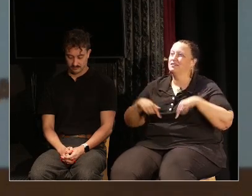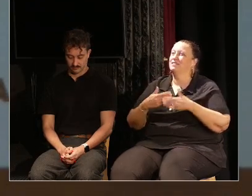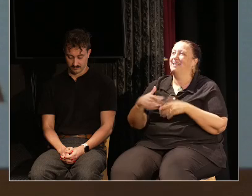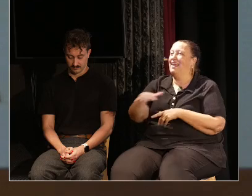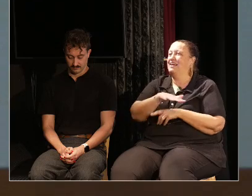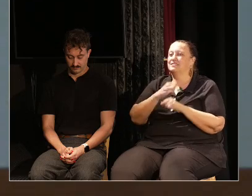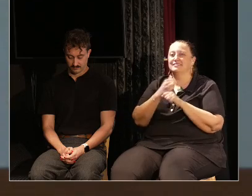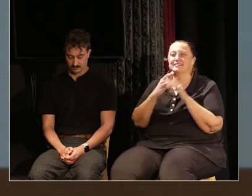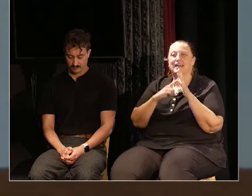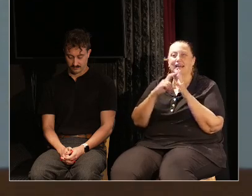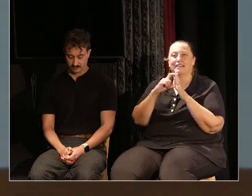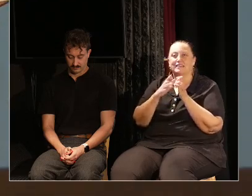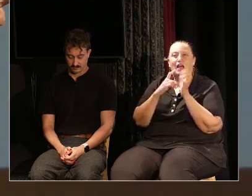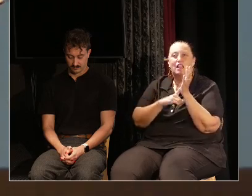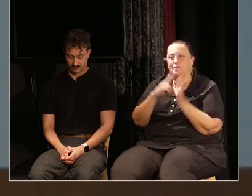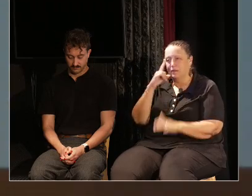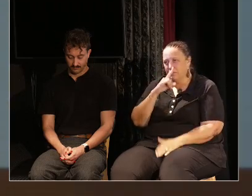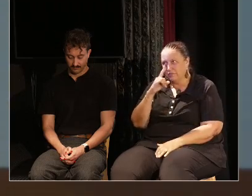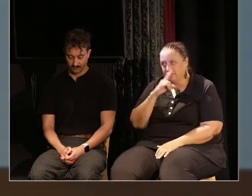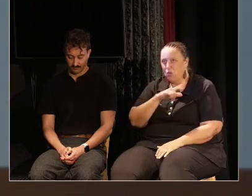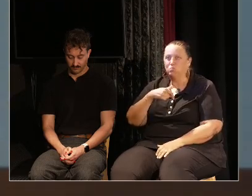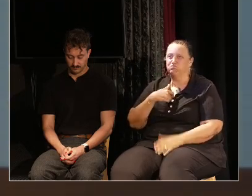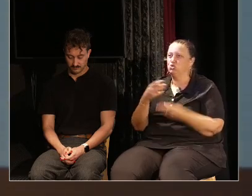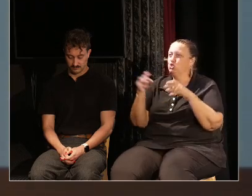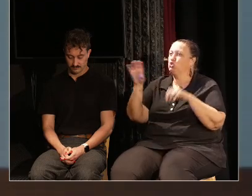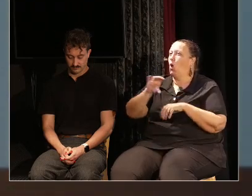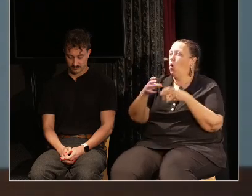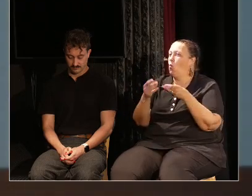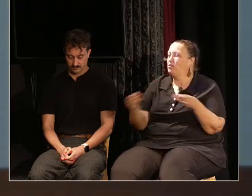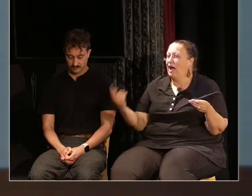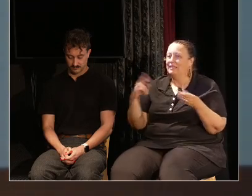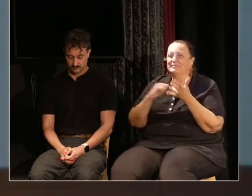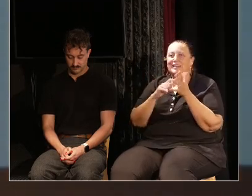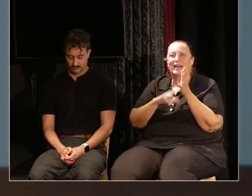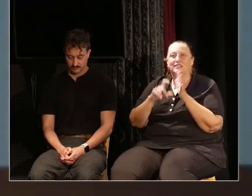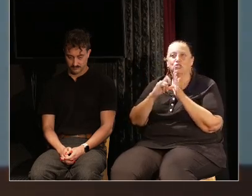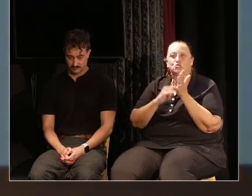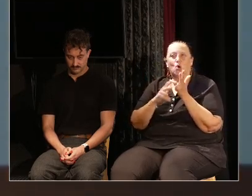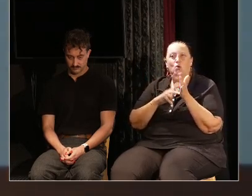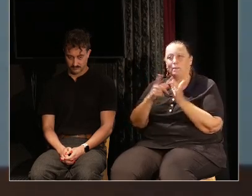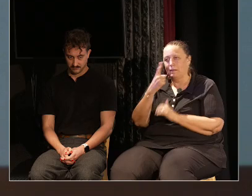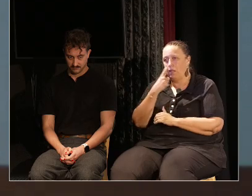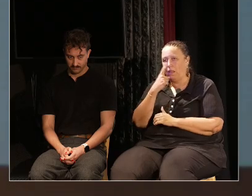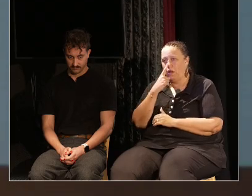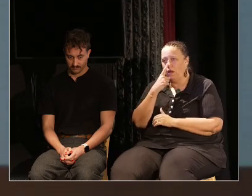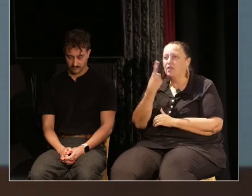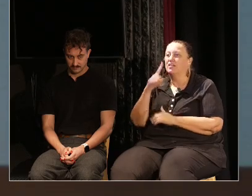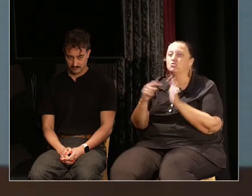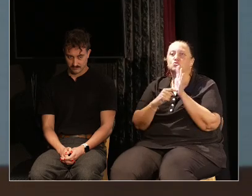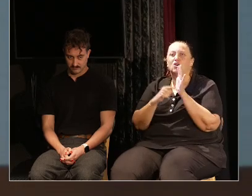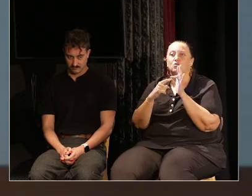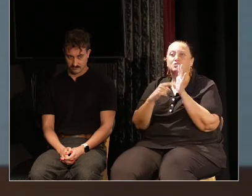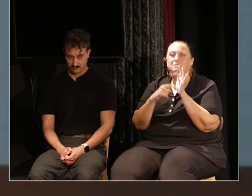the Gadigal people. Gadigal people identify as saltwater and sandstone people. The totem is Gawara. The totem